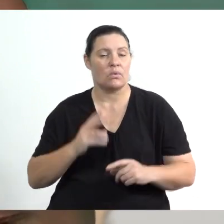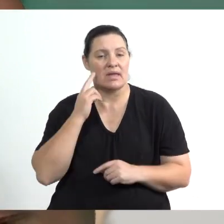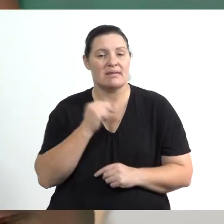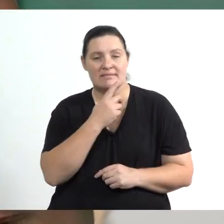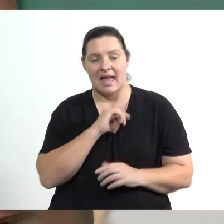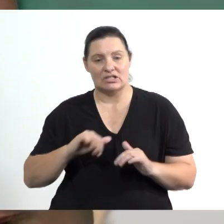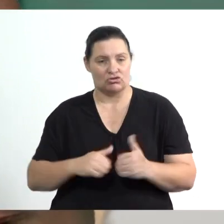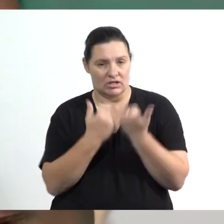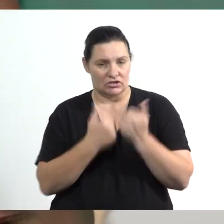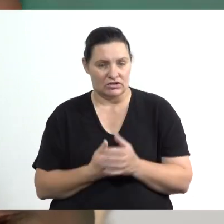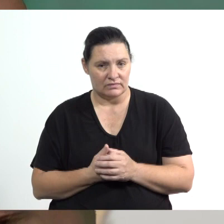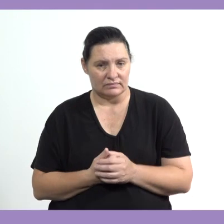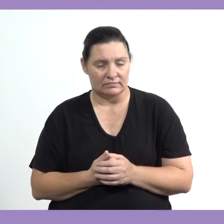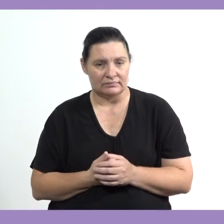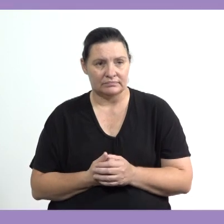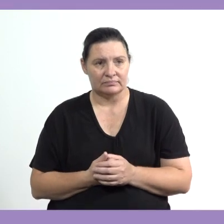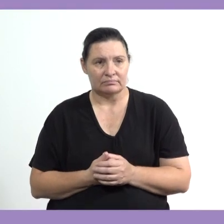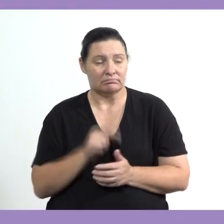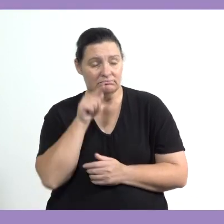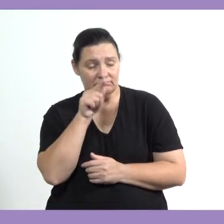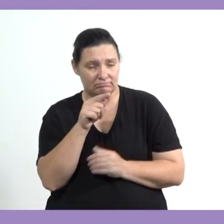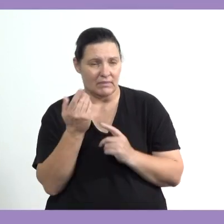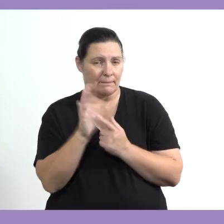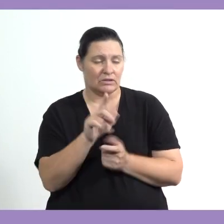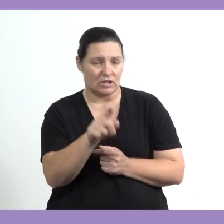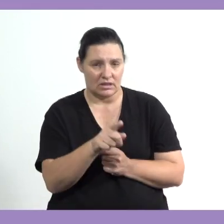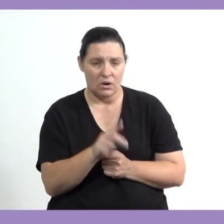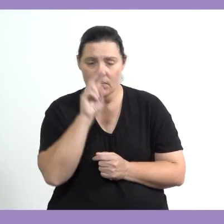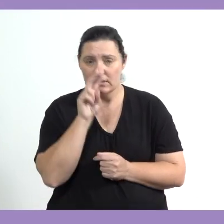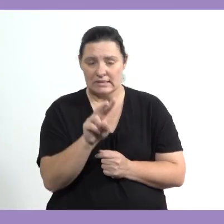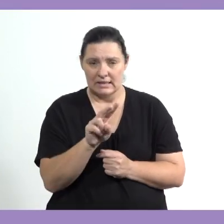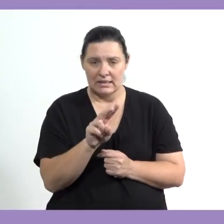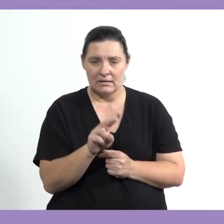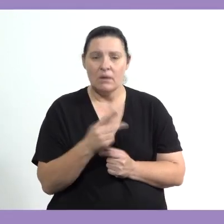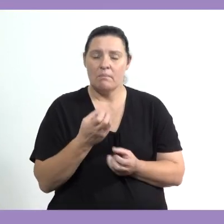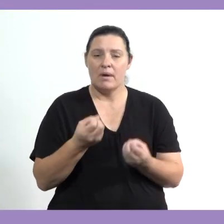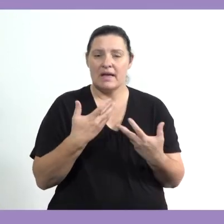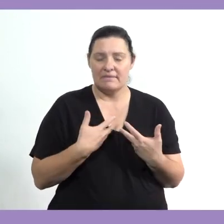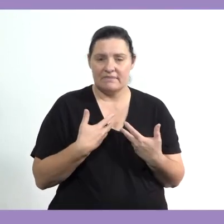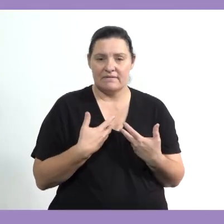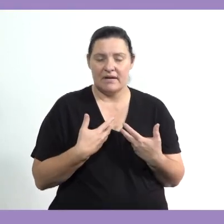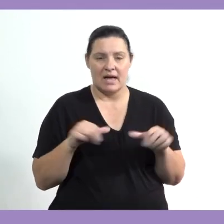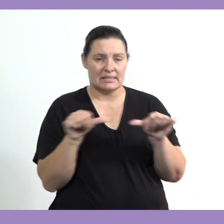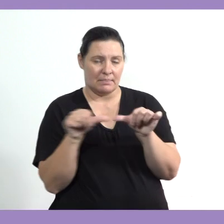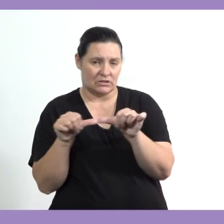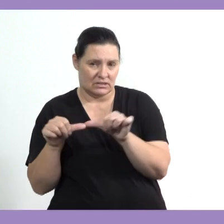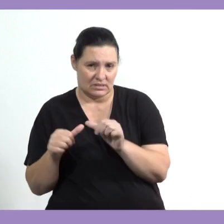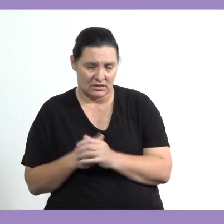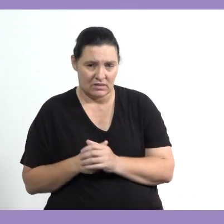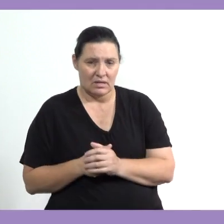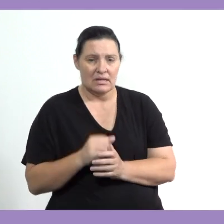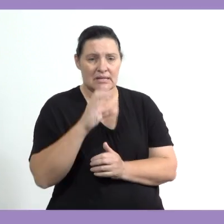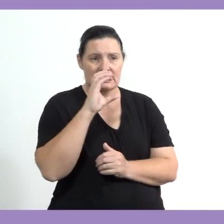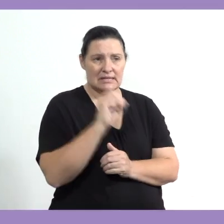a nice challenge. So, in the diagram here, we can see that we've been given dimensions.